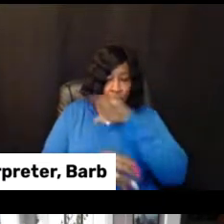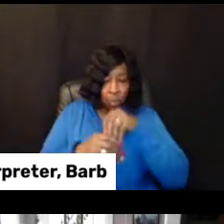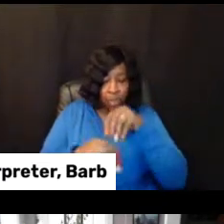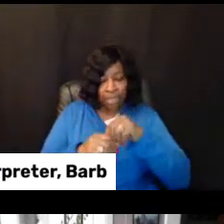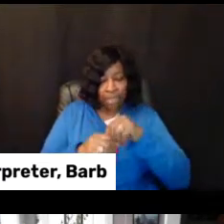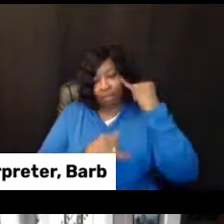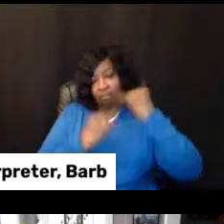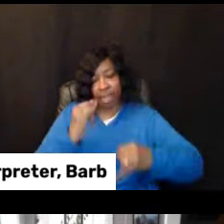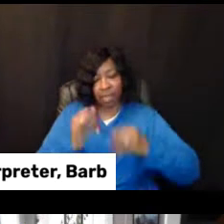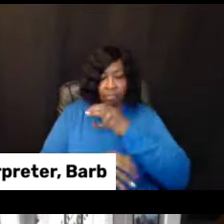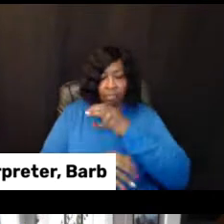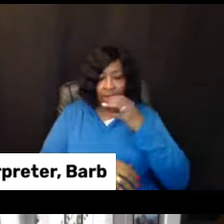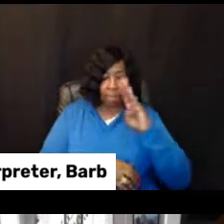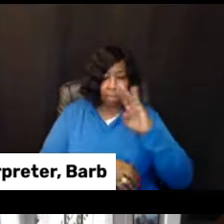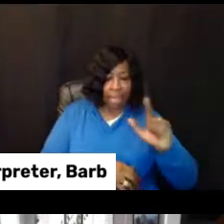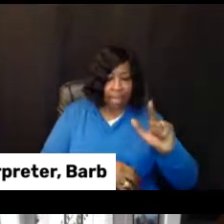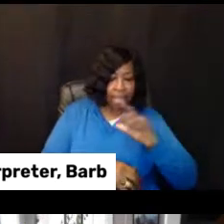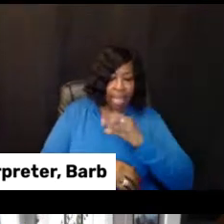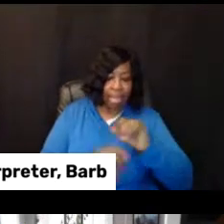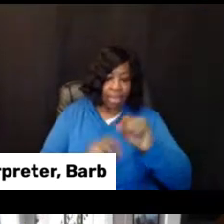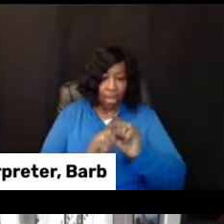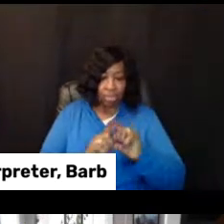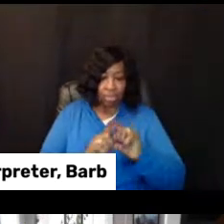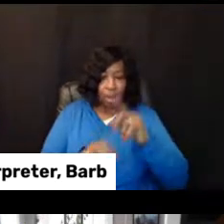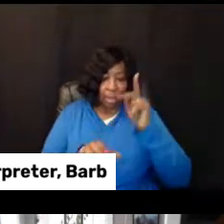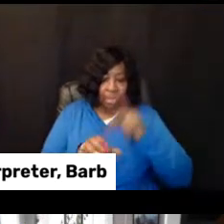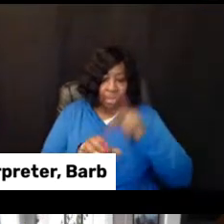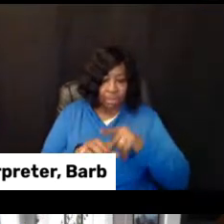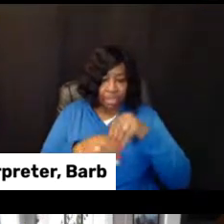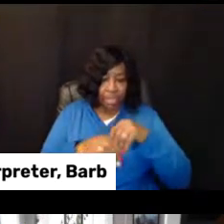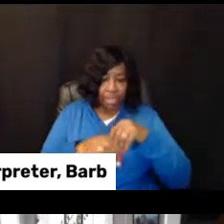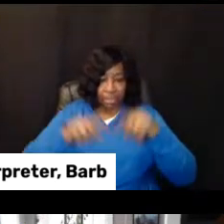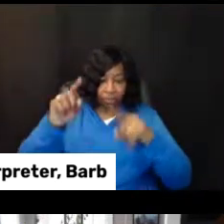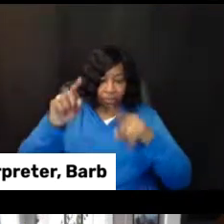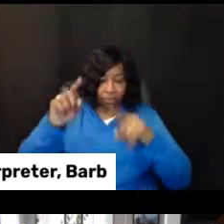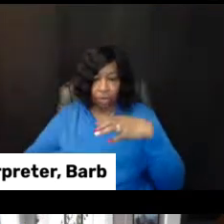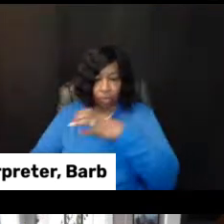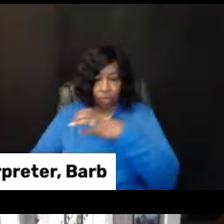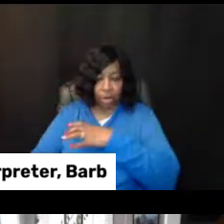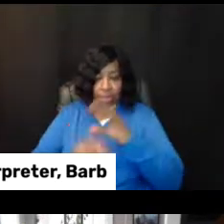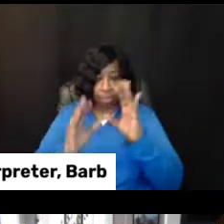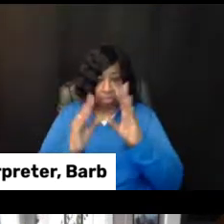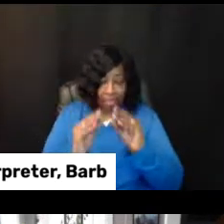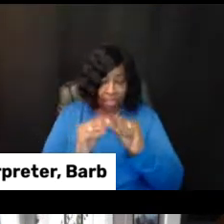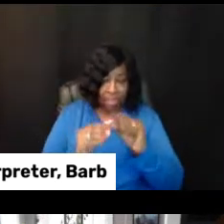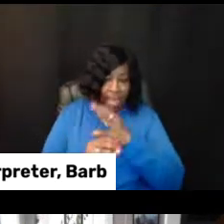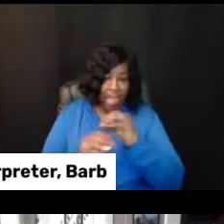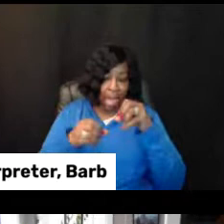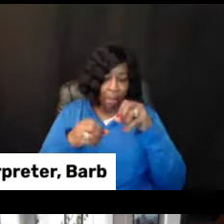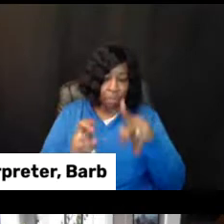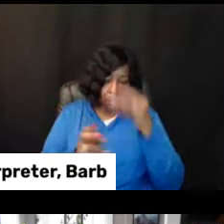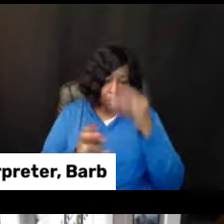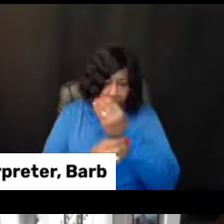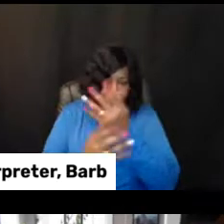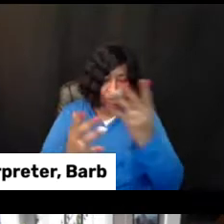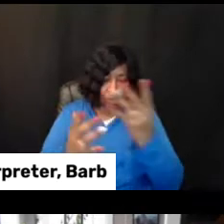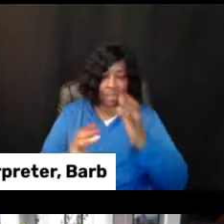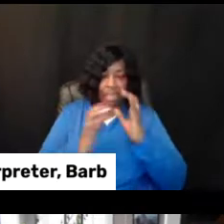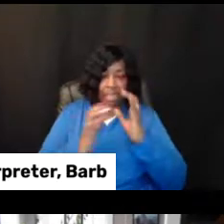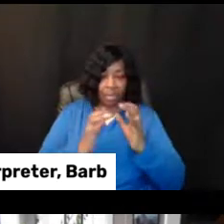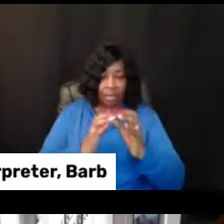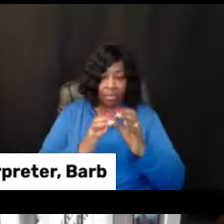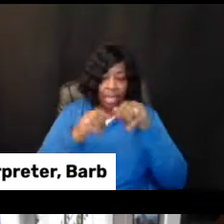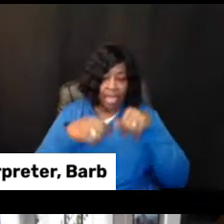as well as participate in different congressional hearings and opportunities to inform the conversation as